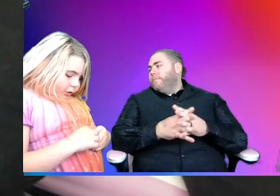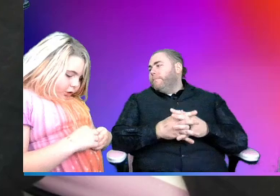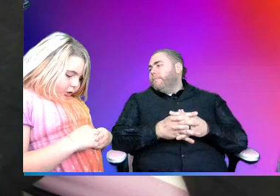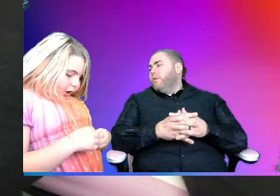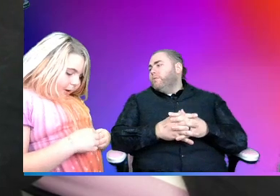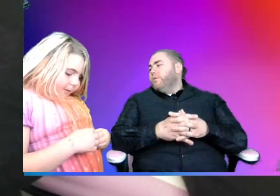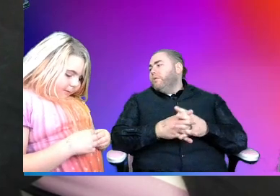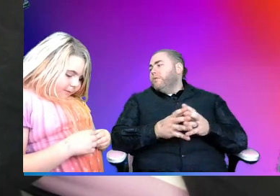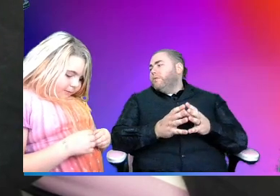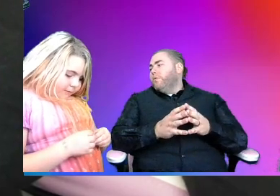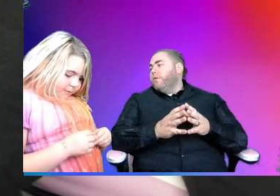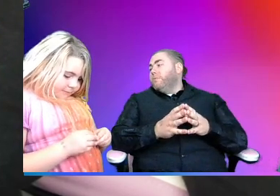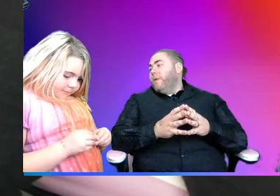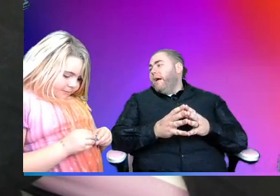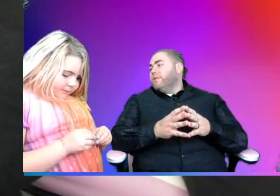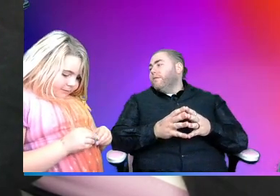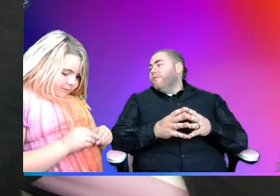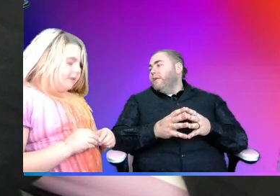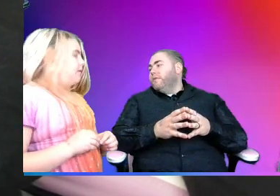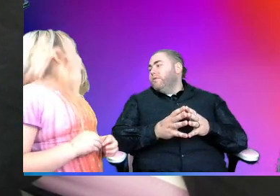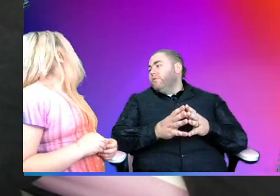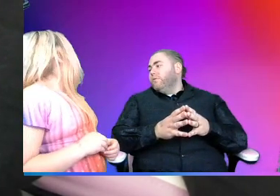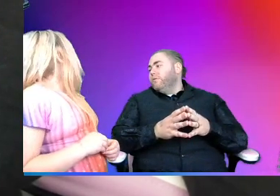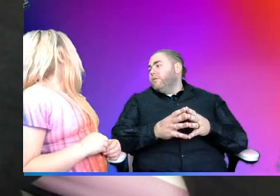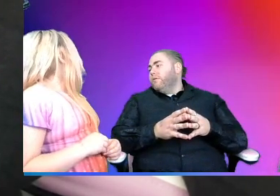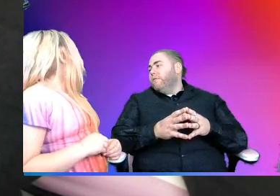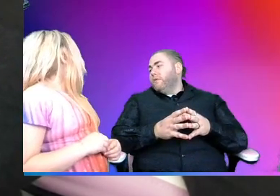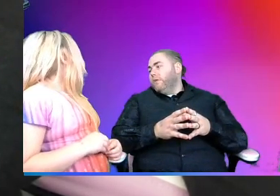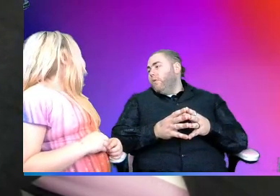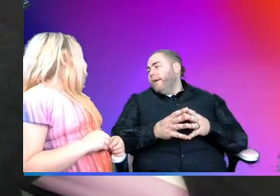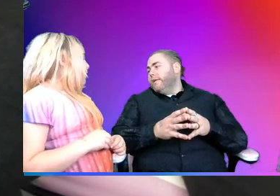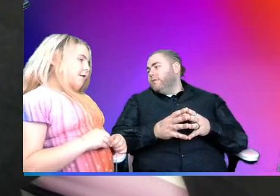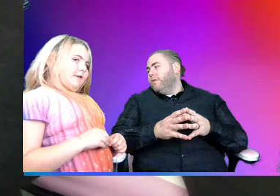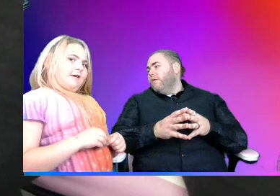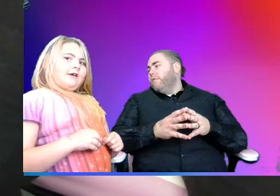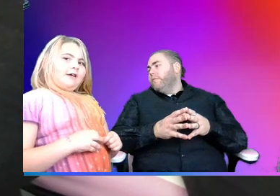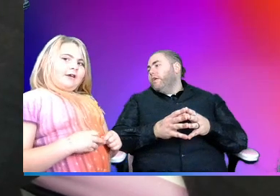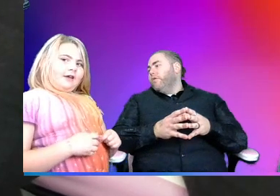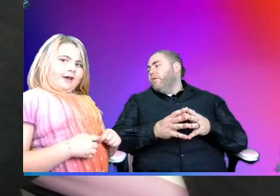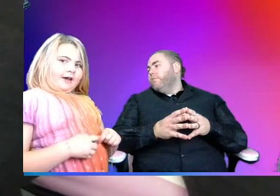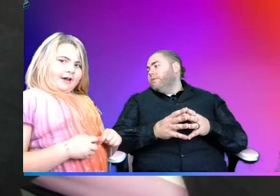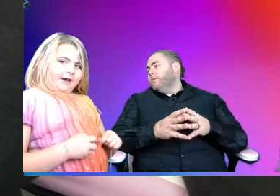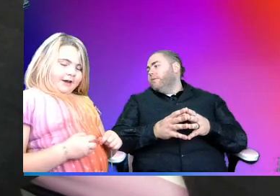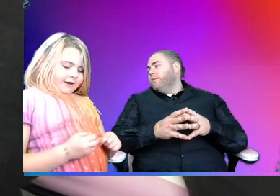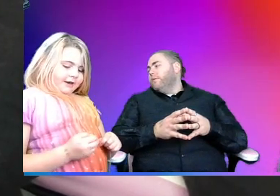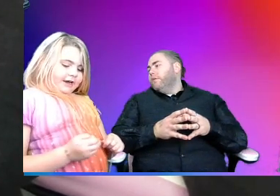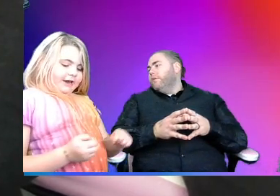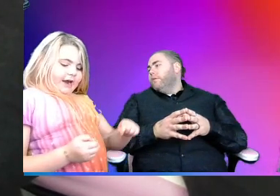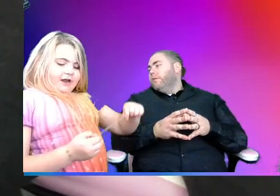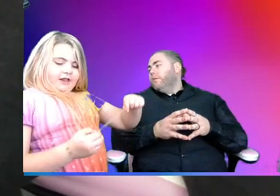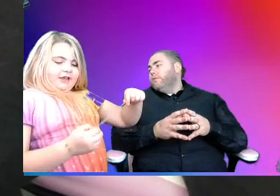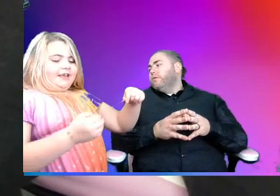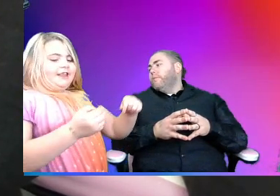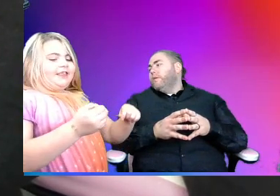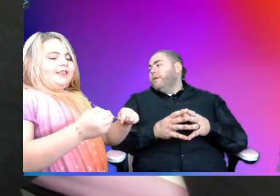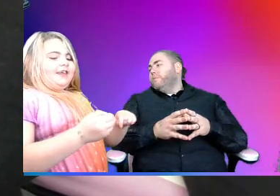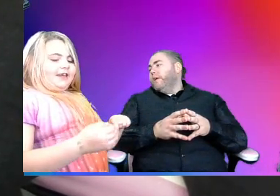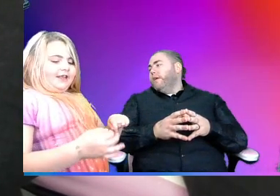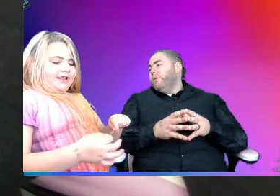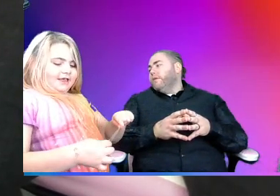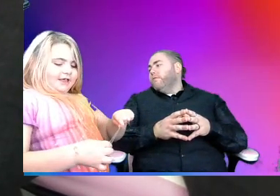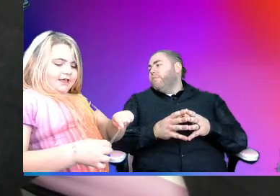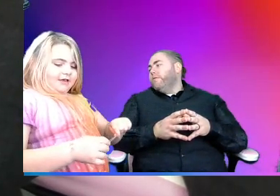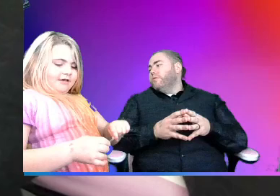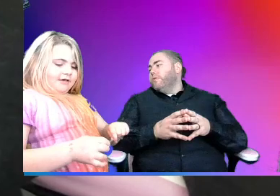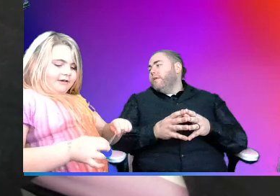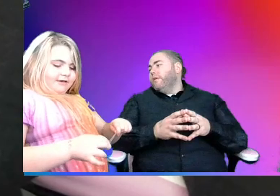Yep. Those are tortoise backs V2s of the slow hands from Kier Gomes. Those are some of the best playing